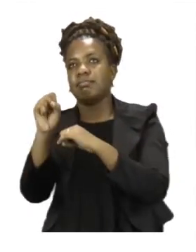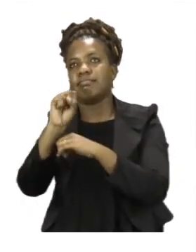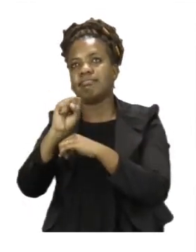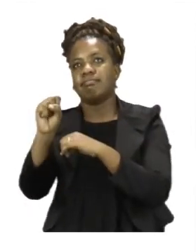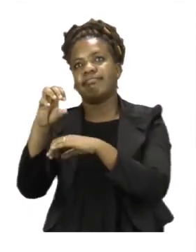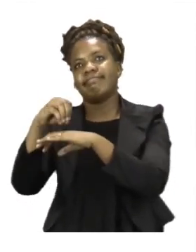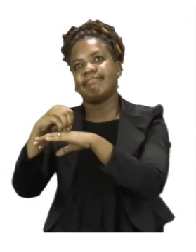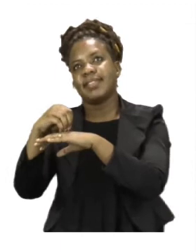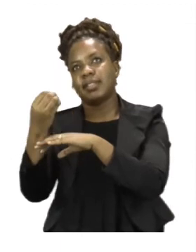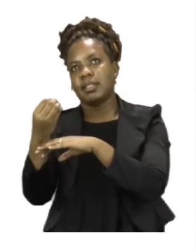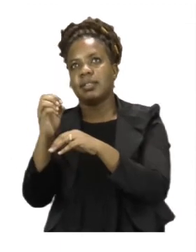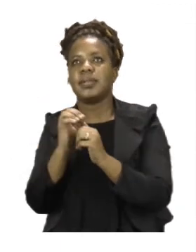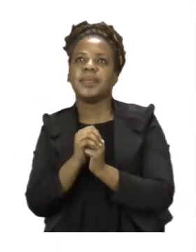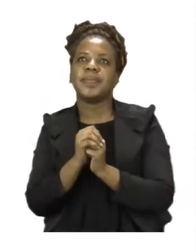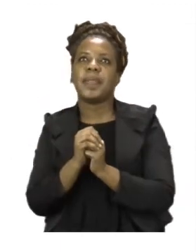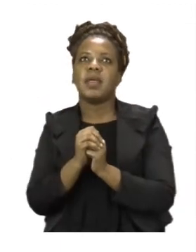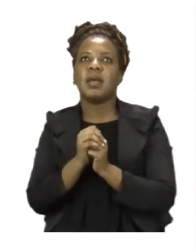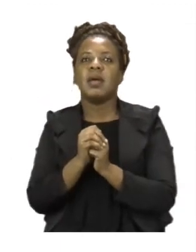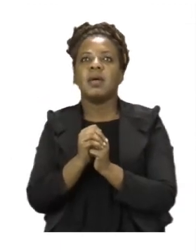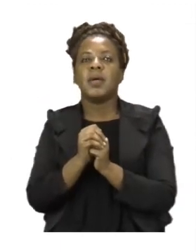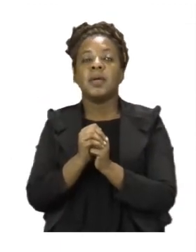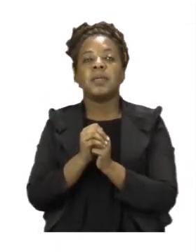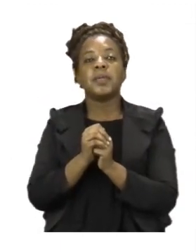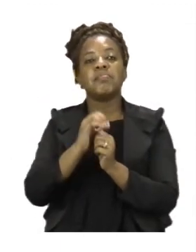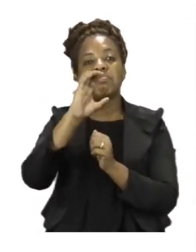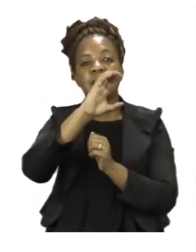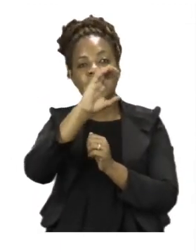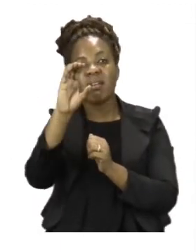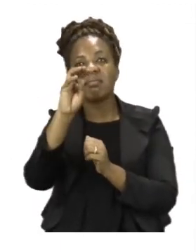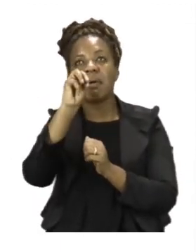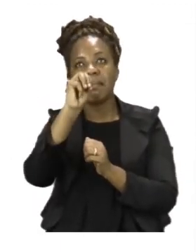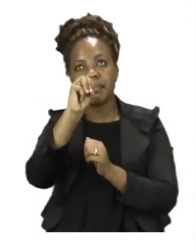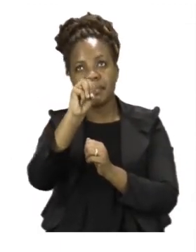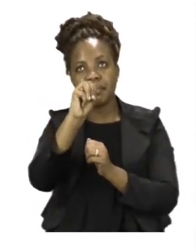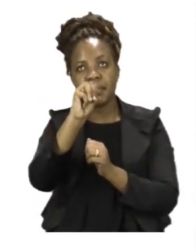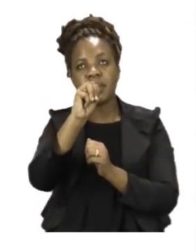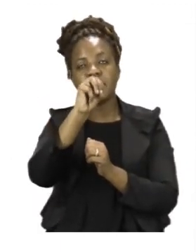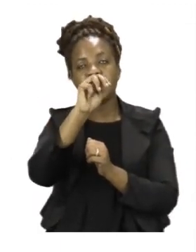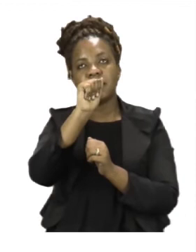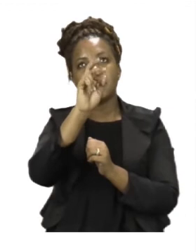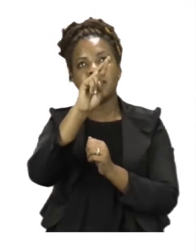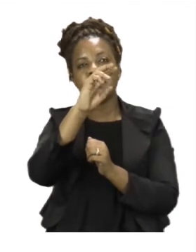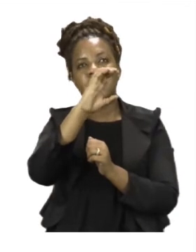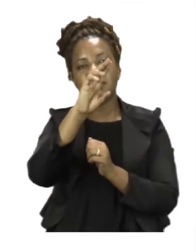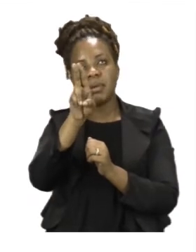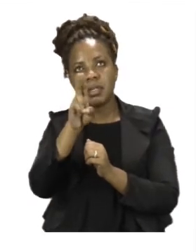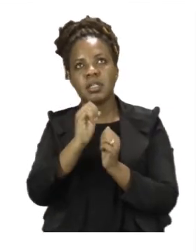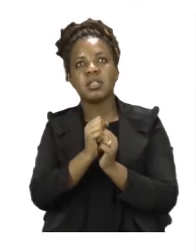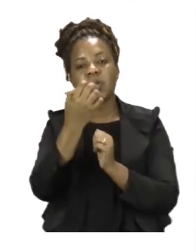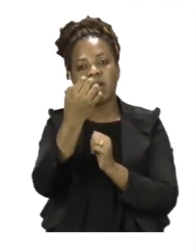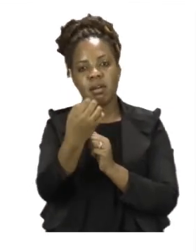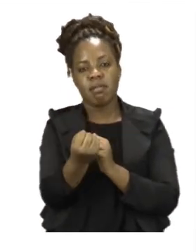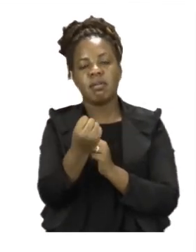Now in the month of March, there are 31 days. So they start on a specific day and